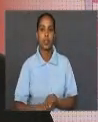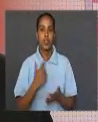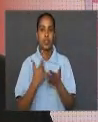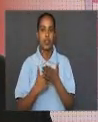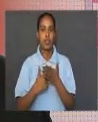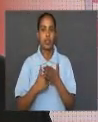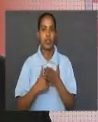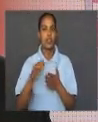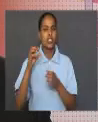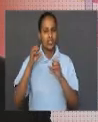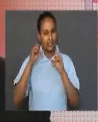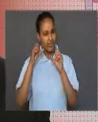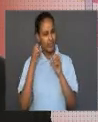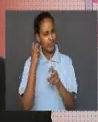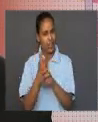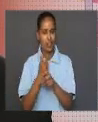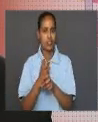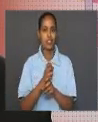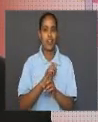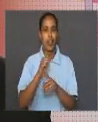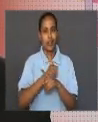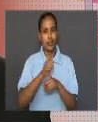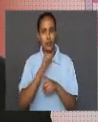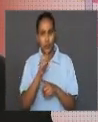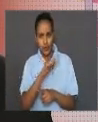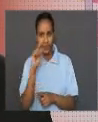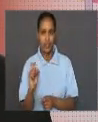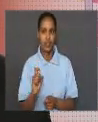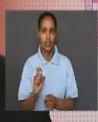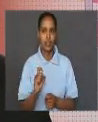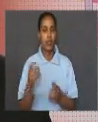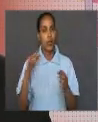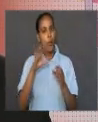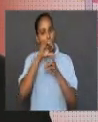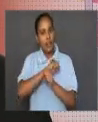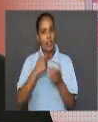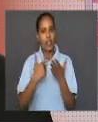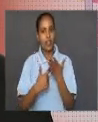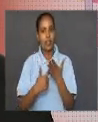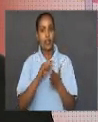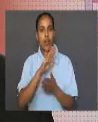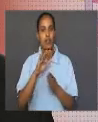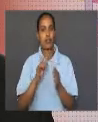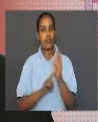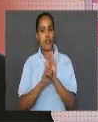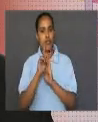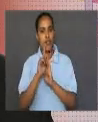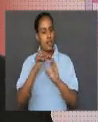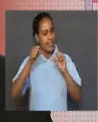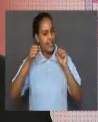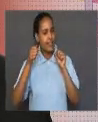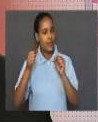This was a challenging exercise, was it not? By completing it, you have developed a